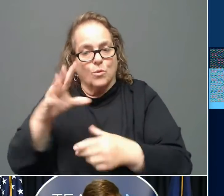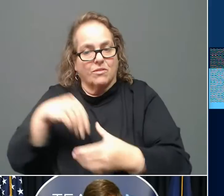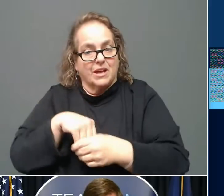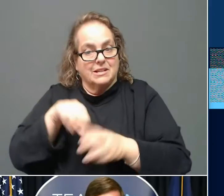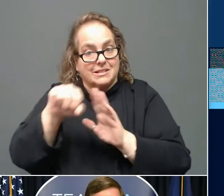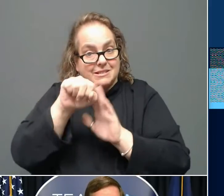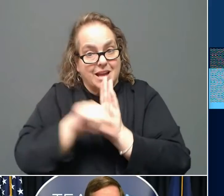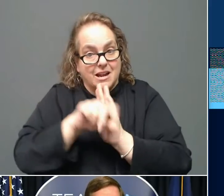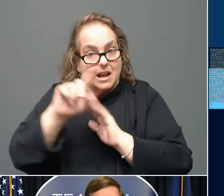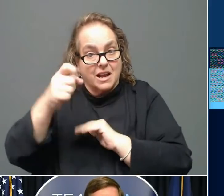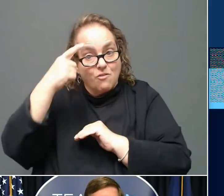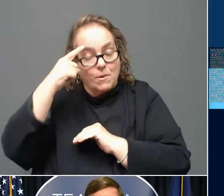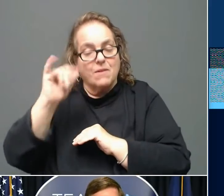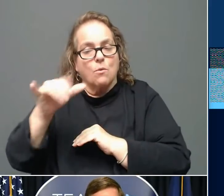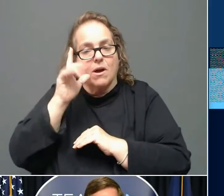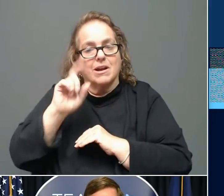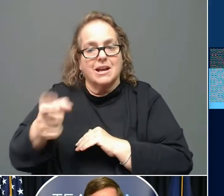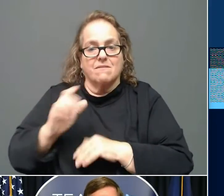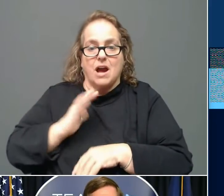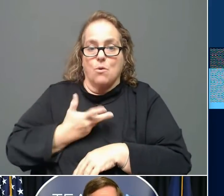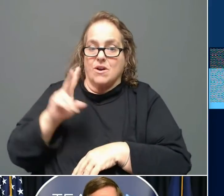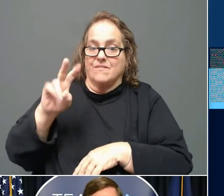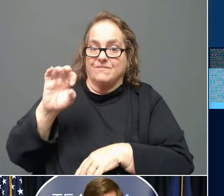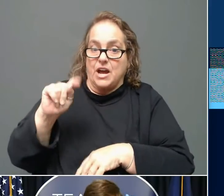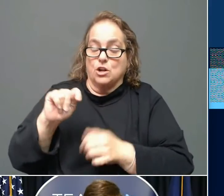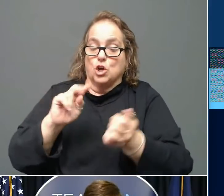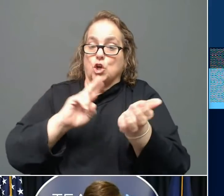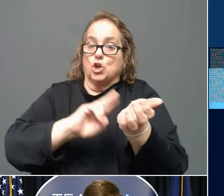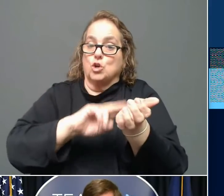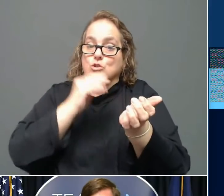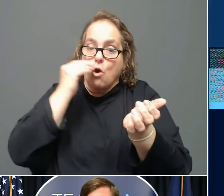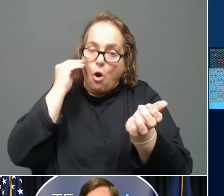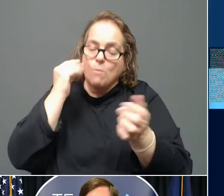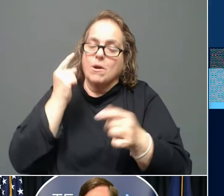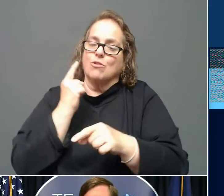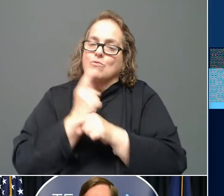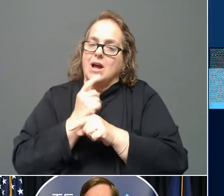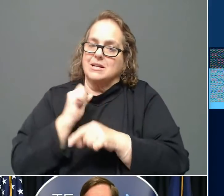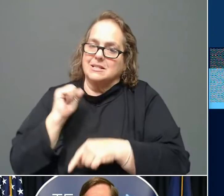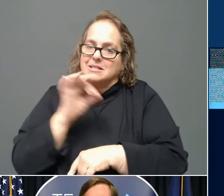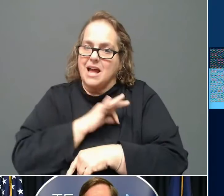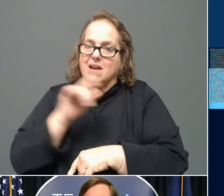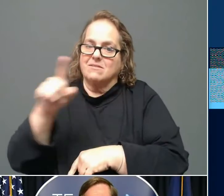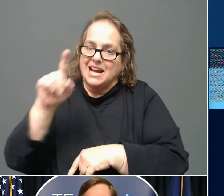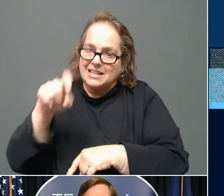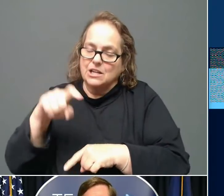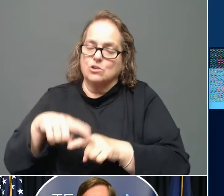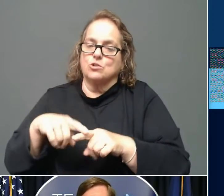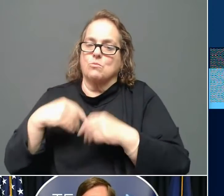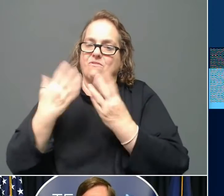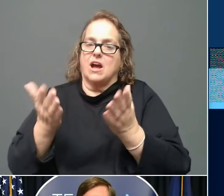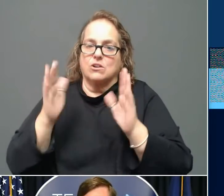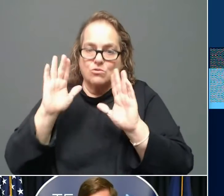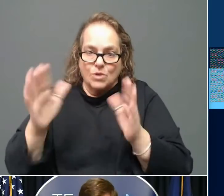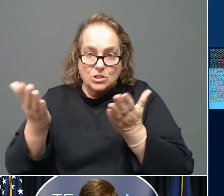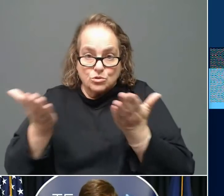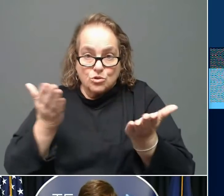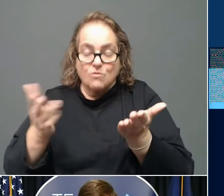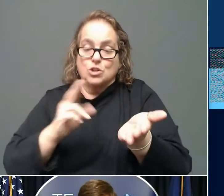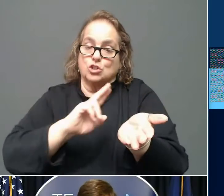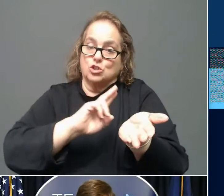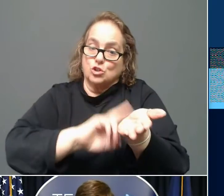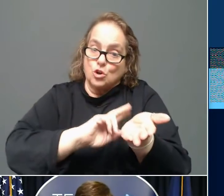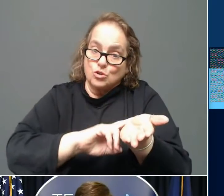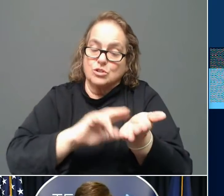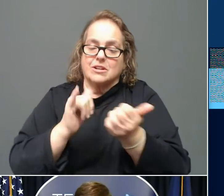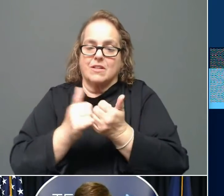will give our veterans nursing home the staff that they need that can provide great service to those that have served